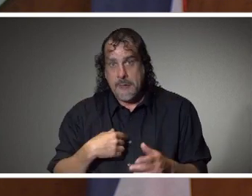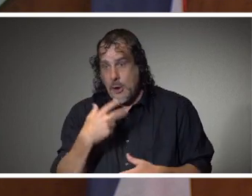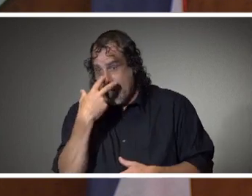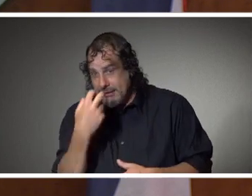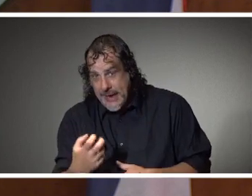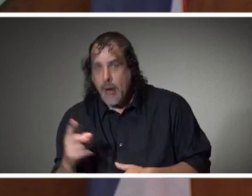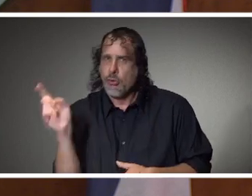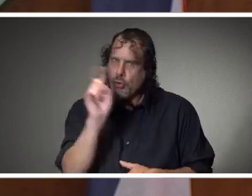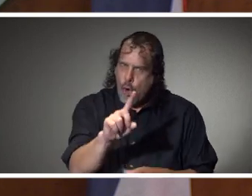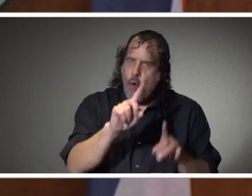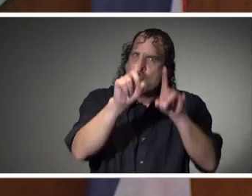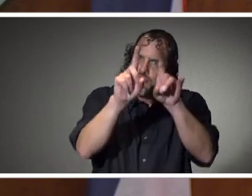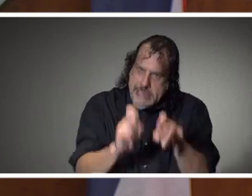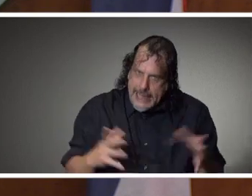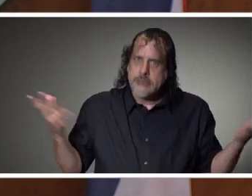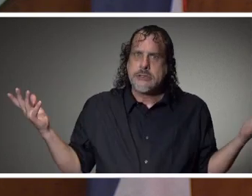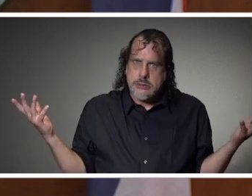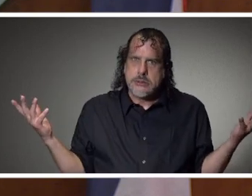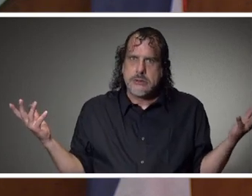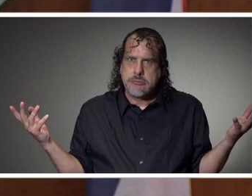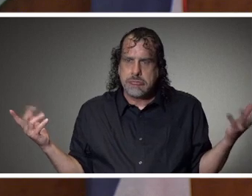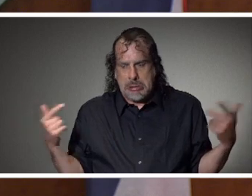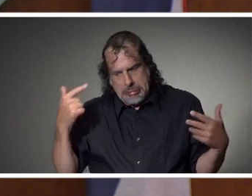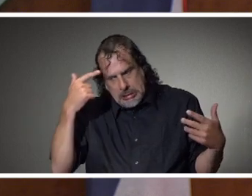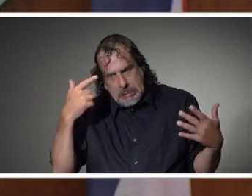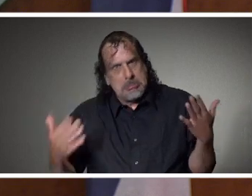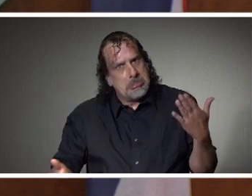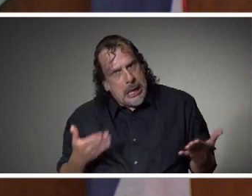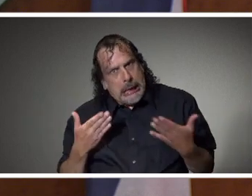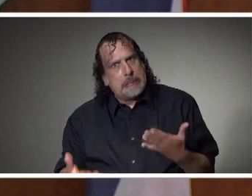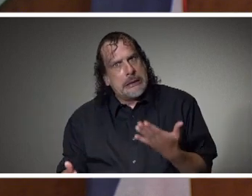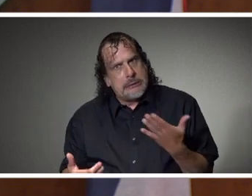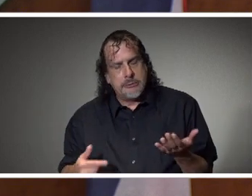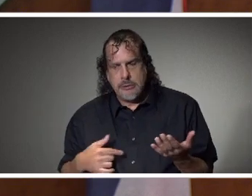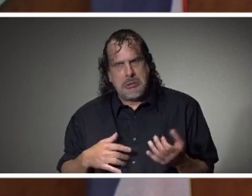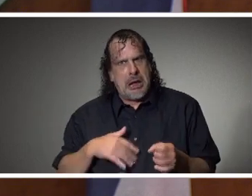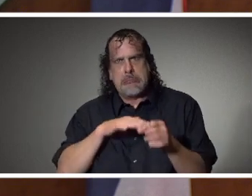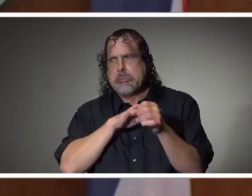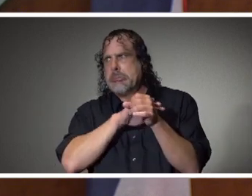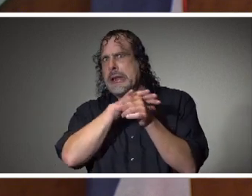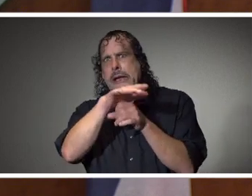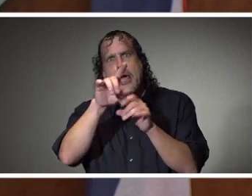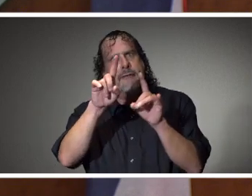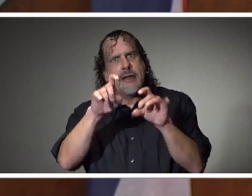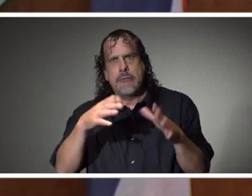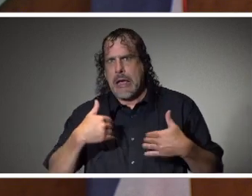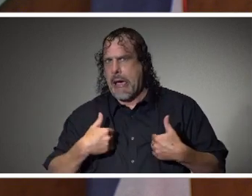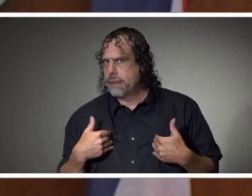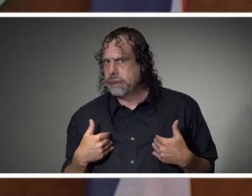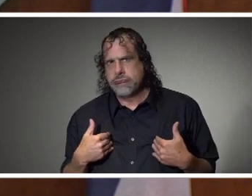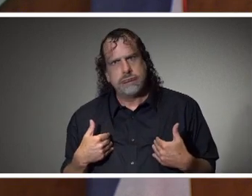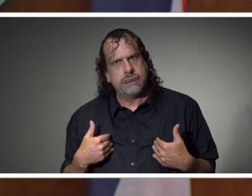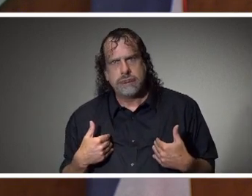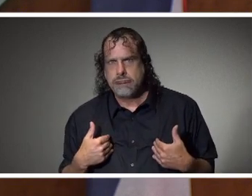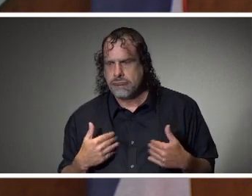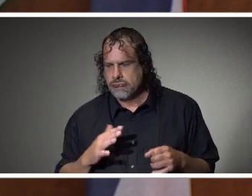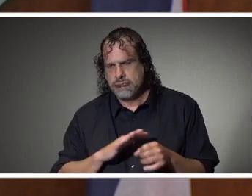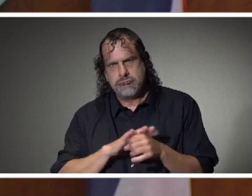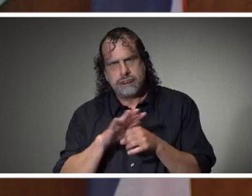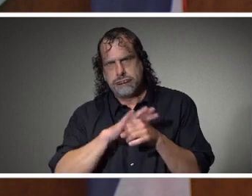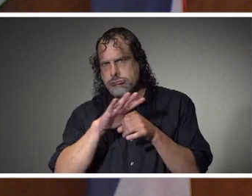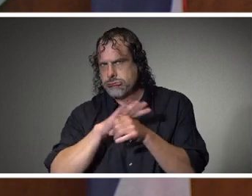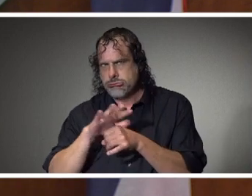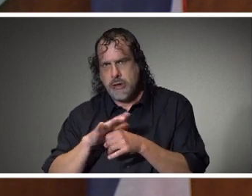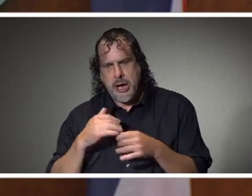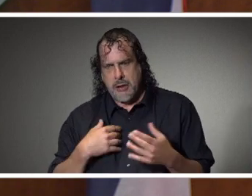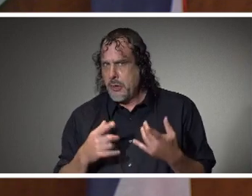a test. We have significant testing capacity in our state, and we are continuing to try to